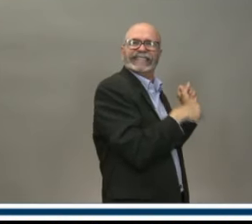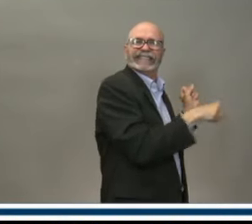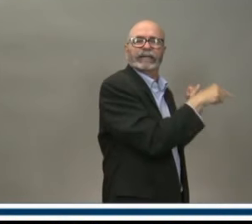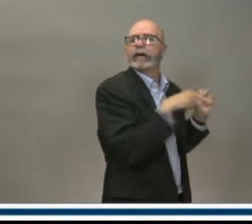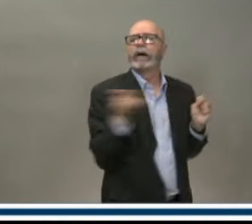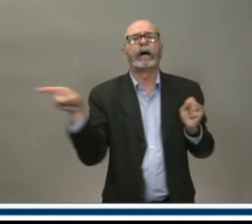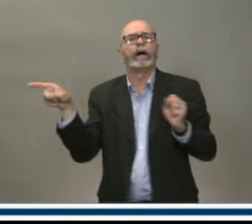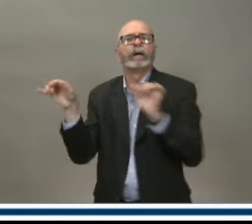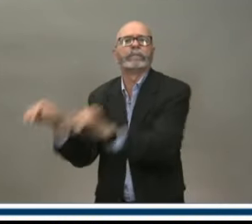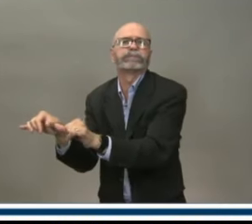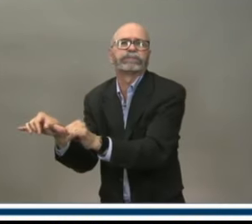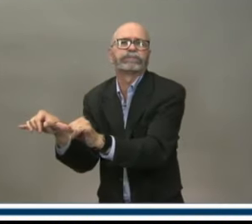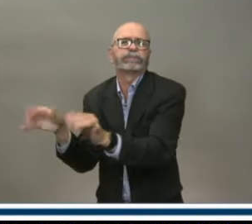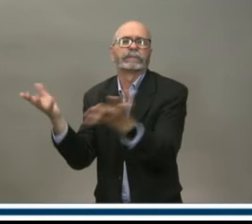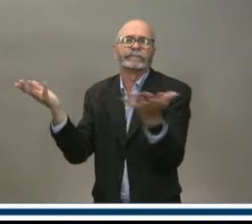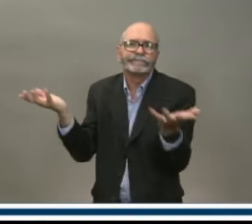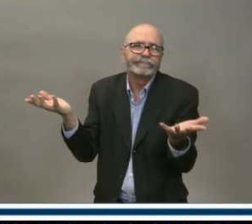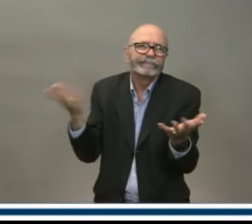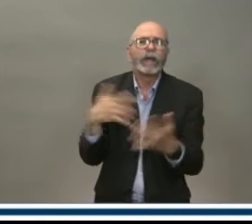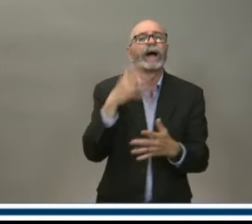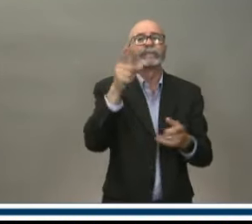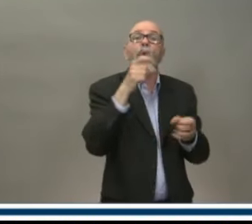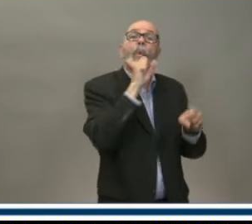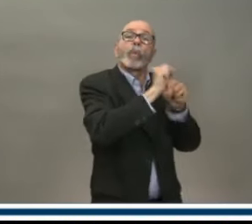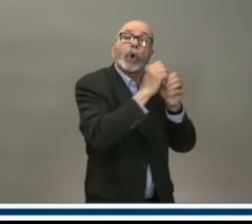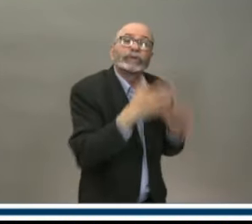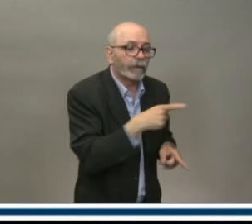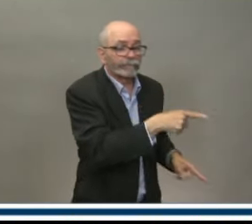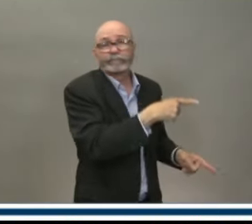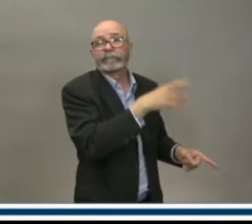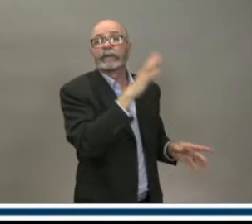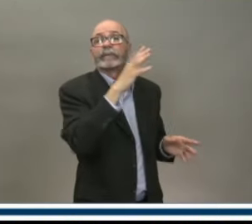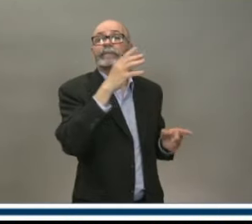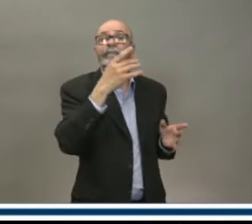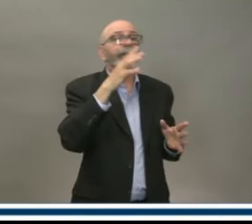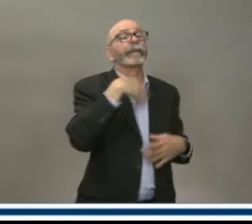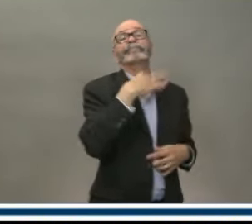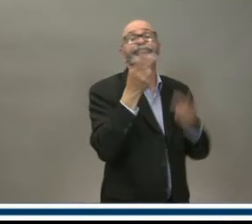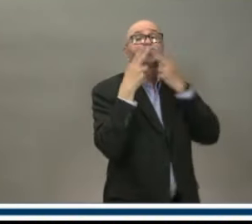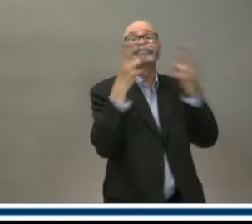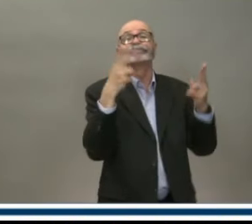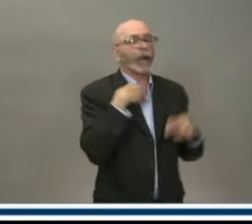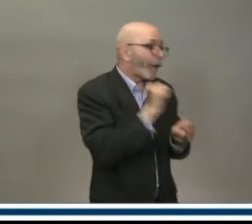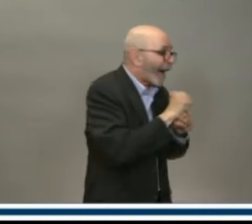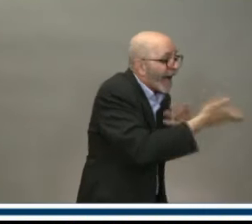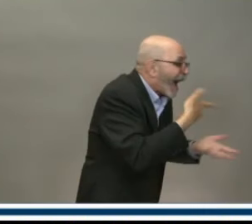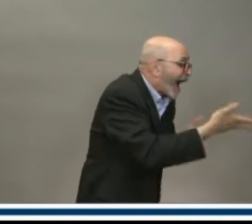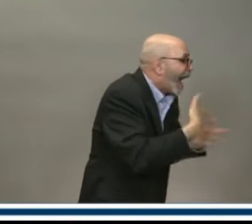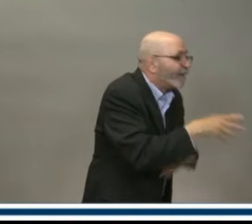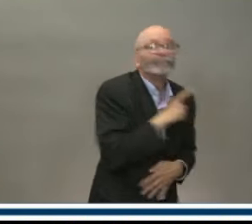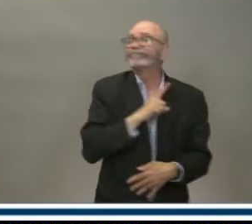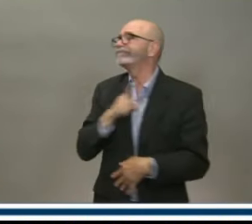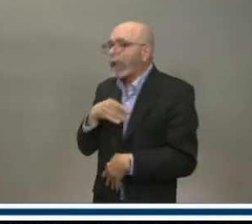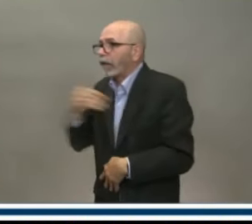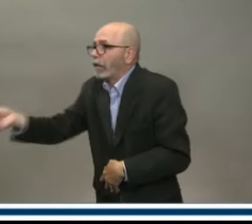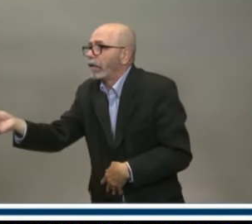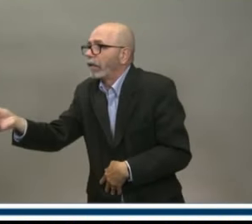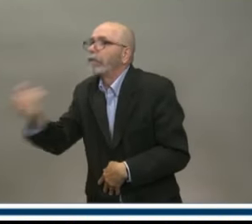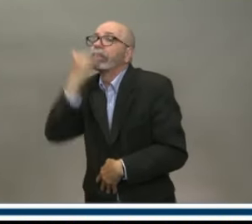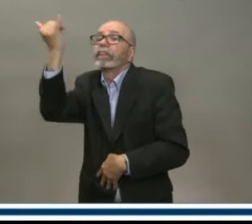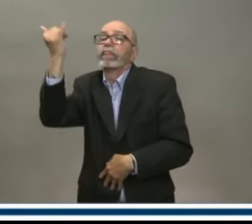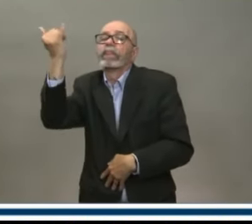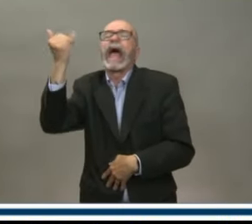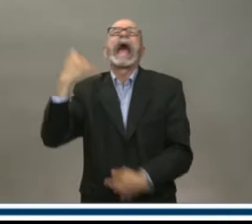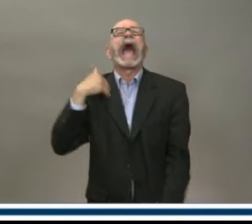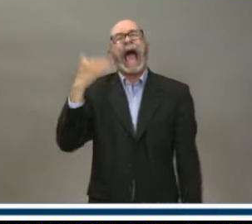worker unknowingly taking COVID-19 into a long-term care facility. So yes, some early signals of perhaps some good